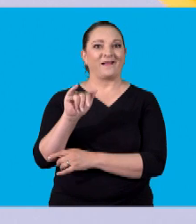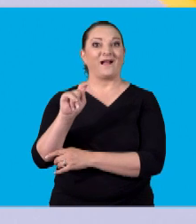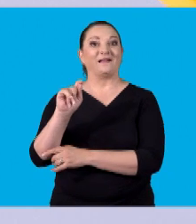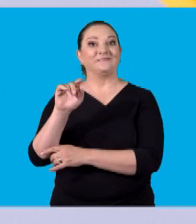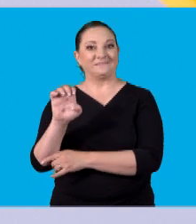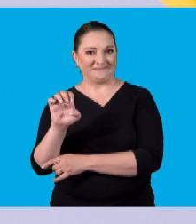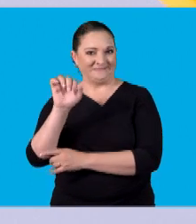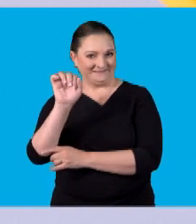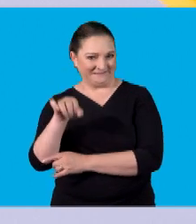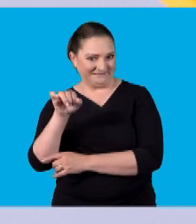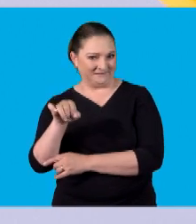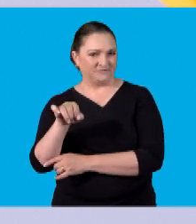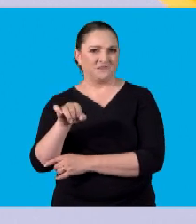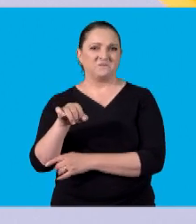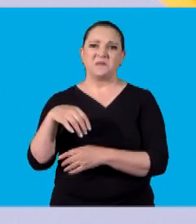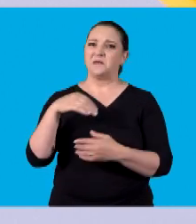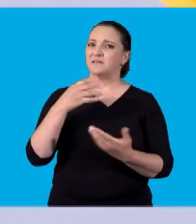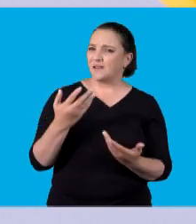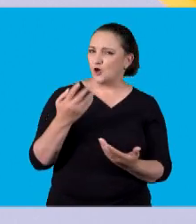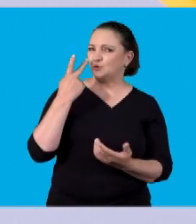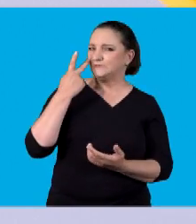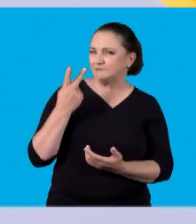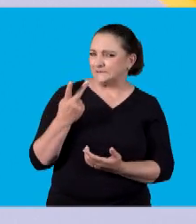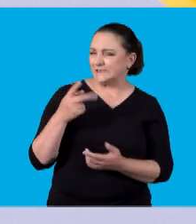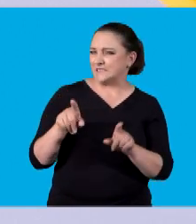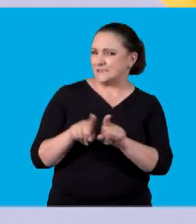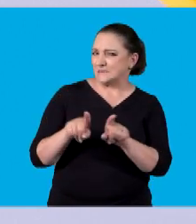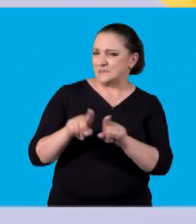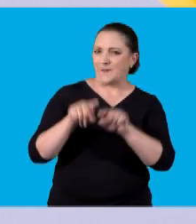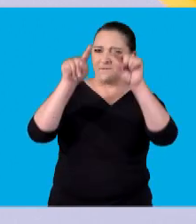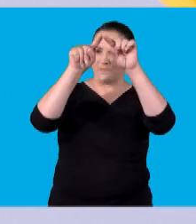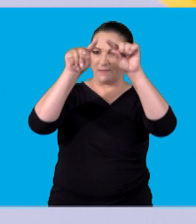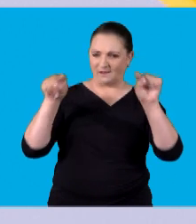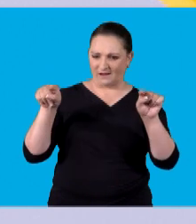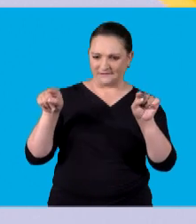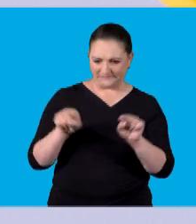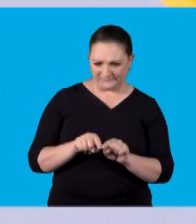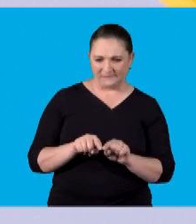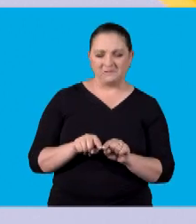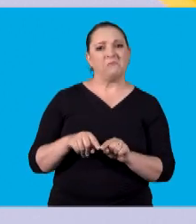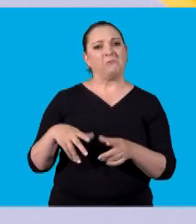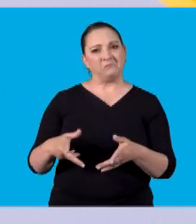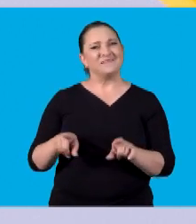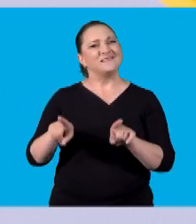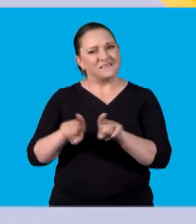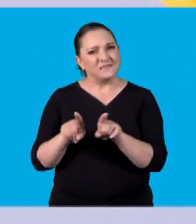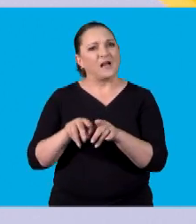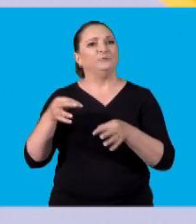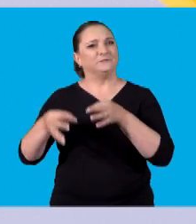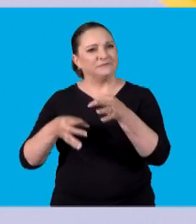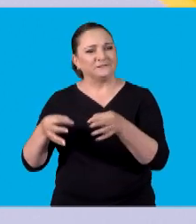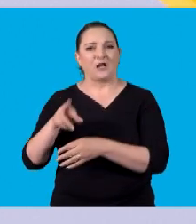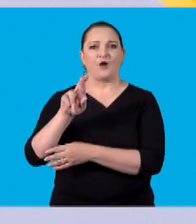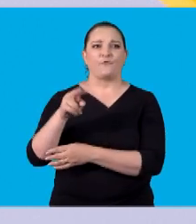kite? Yes, when we look at all the properties of a kite, they also describe what